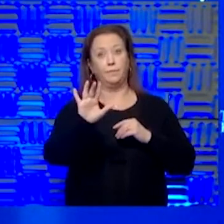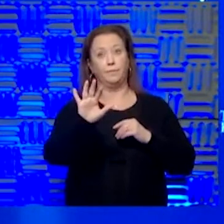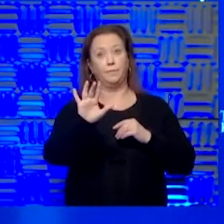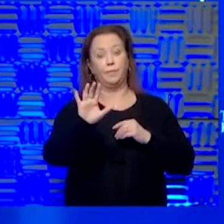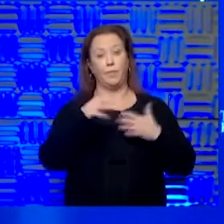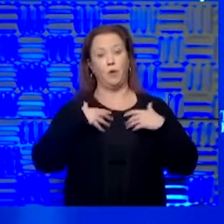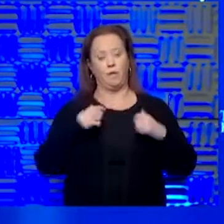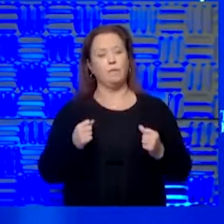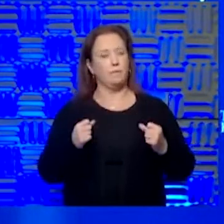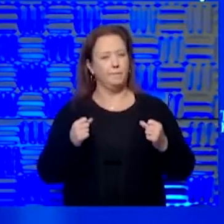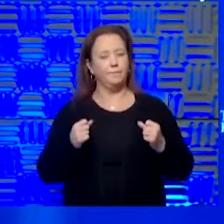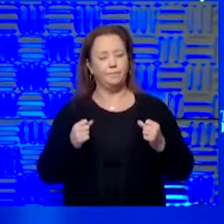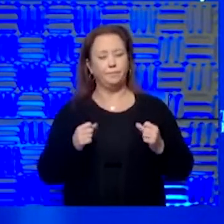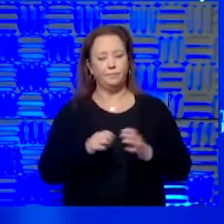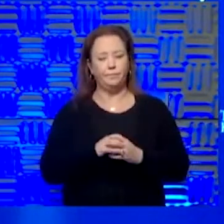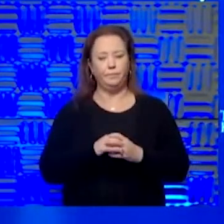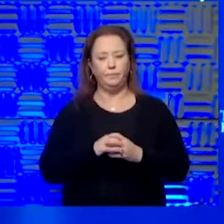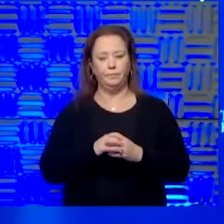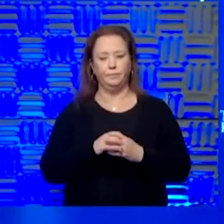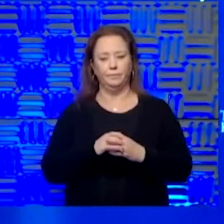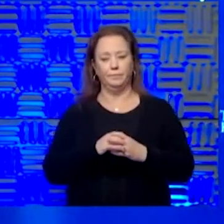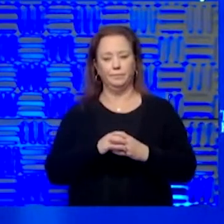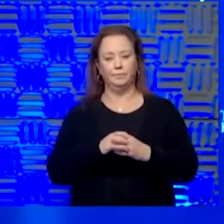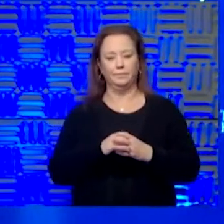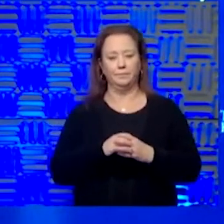own health.